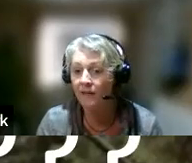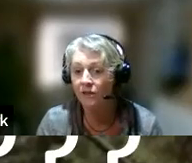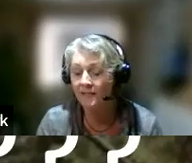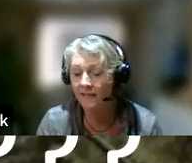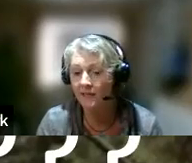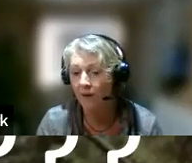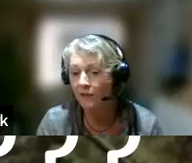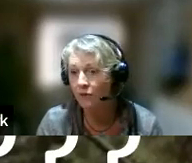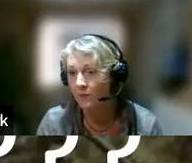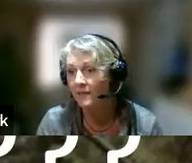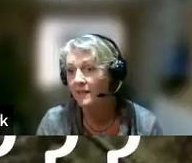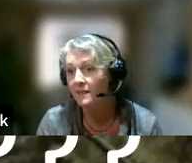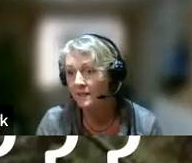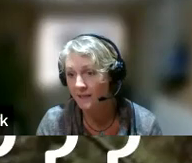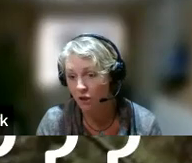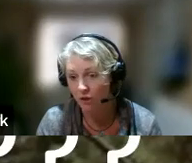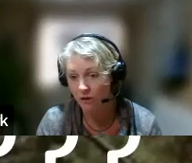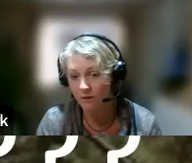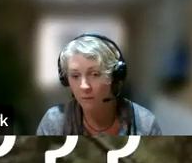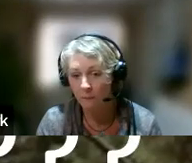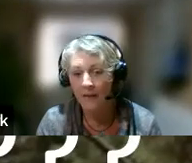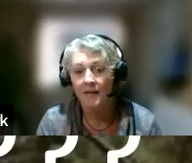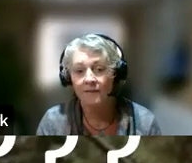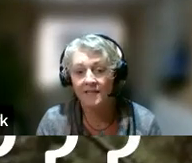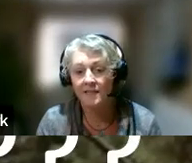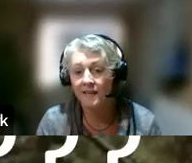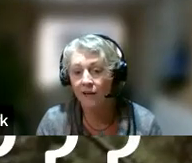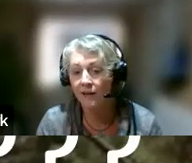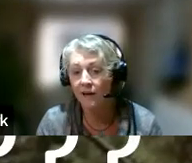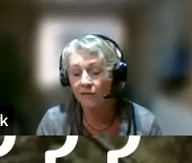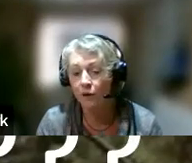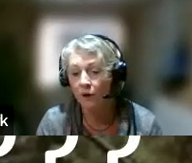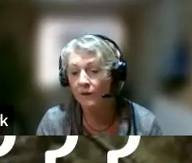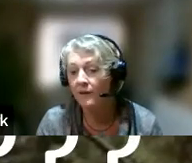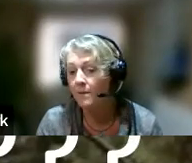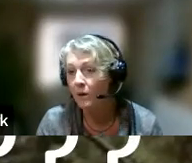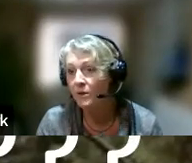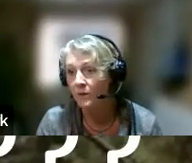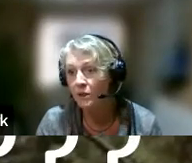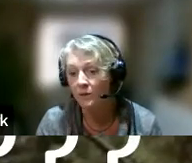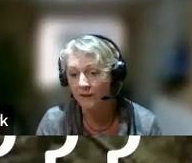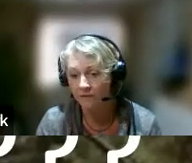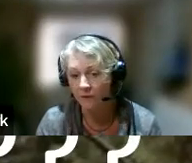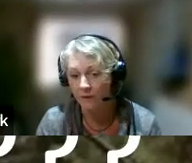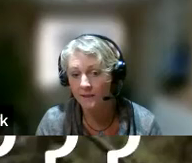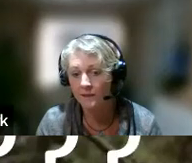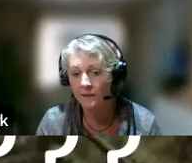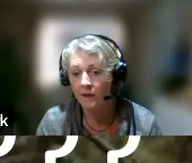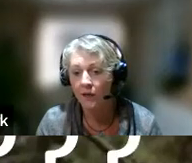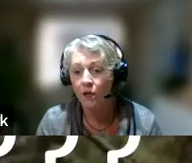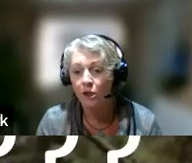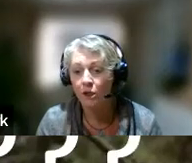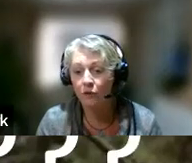or understanding why treatment is essential. This is the area of your work that I most want to